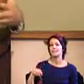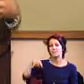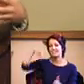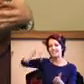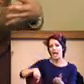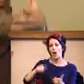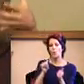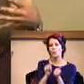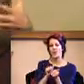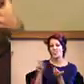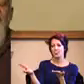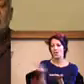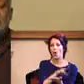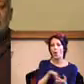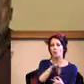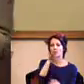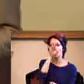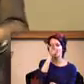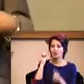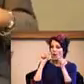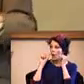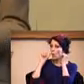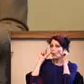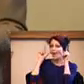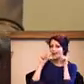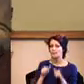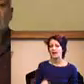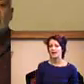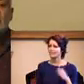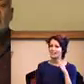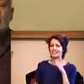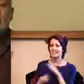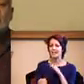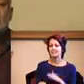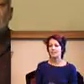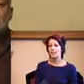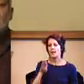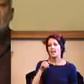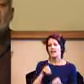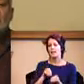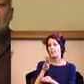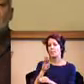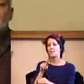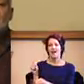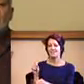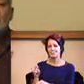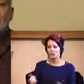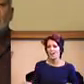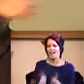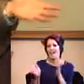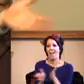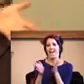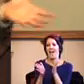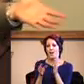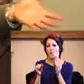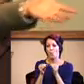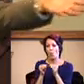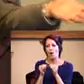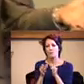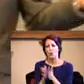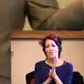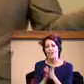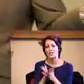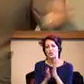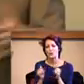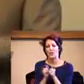and to give give us a wakeup call to probably kick us up the butt just a little bit and move us on in our journey well certainly that was what was happening